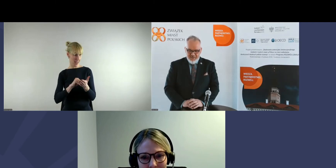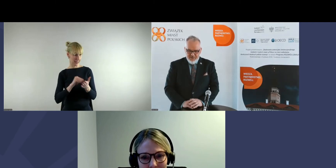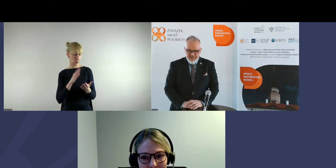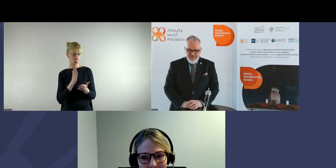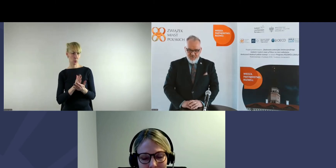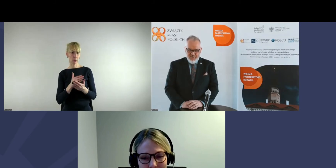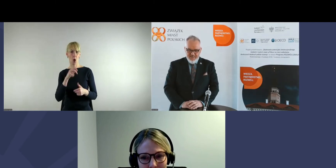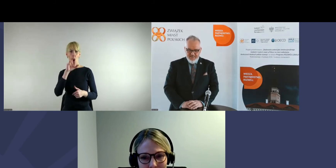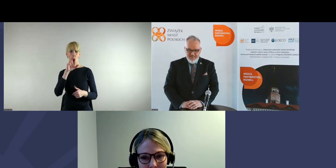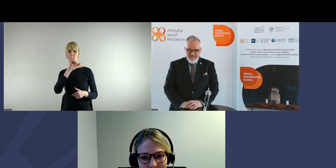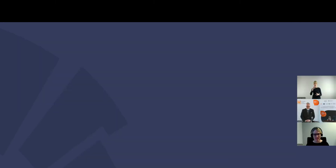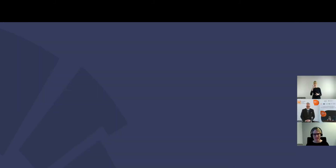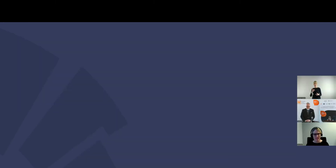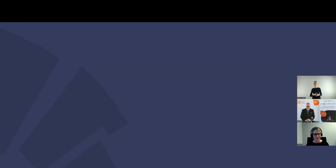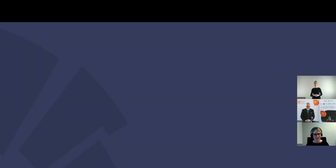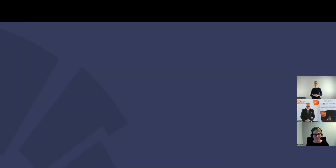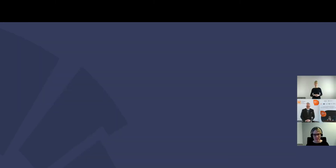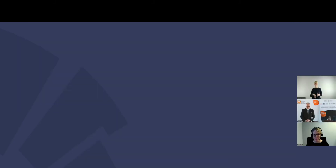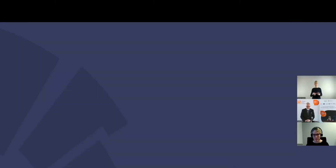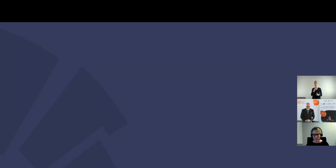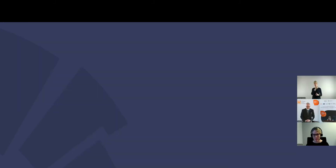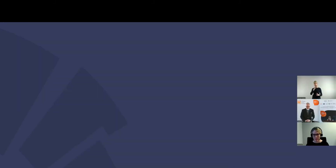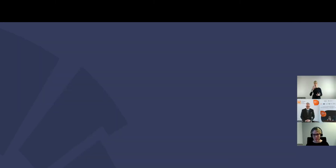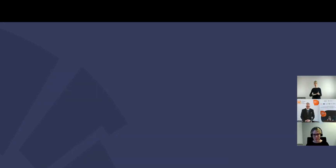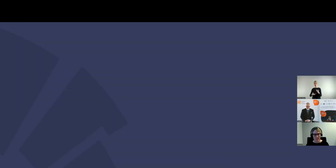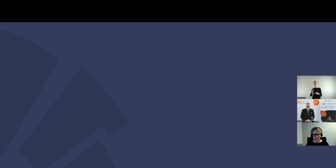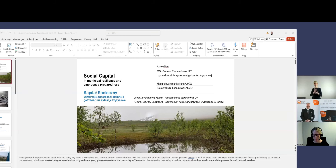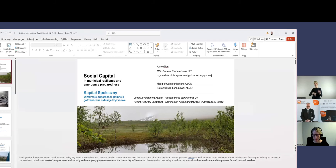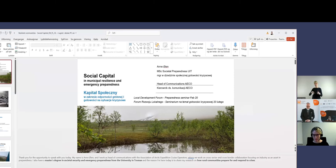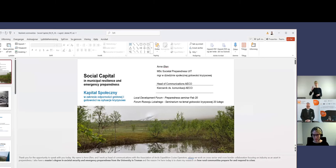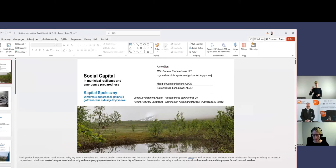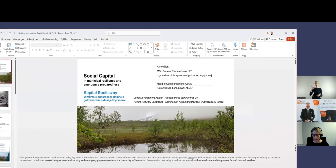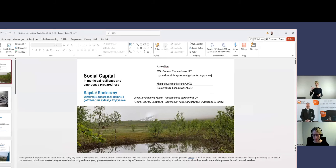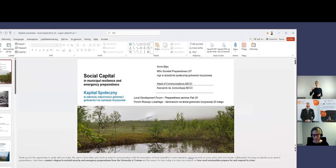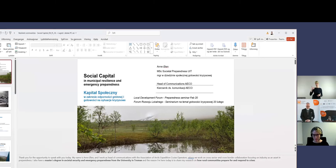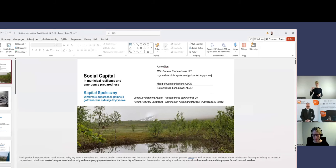and since we've discussed this topic practically, and she